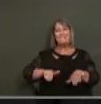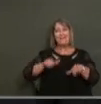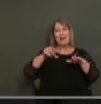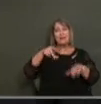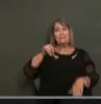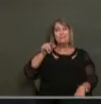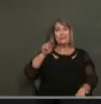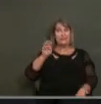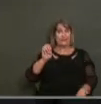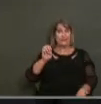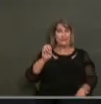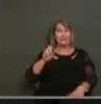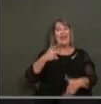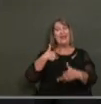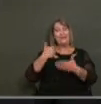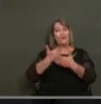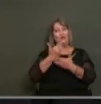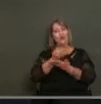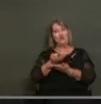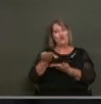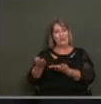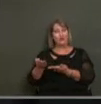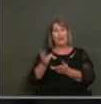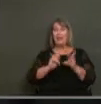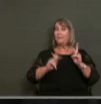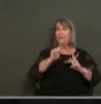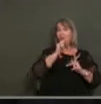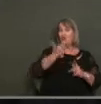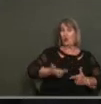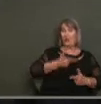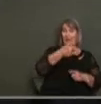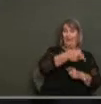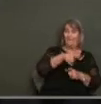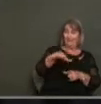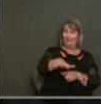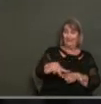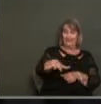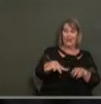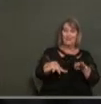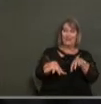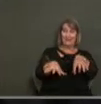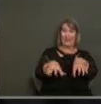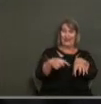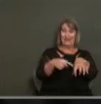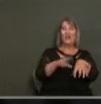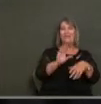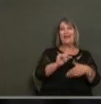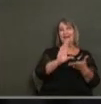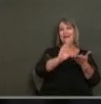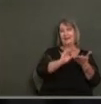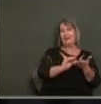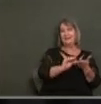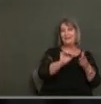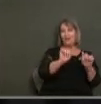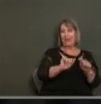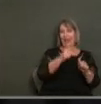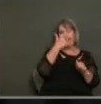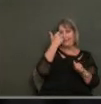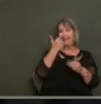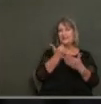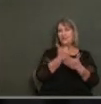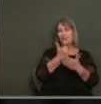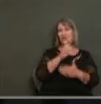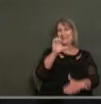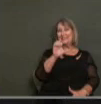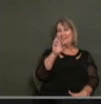now available, which are new, and then also people who are not in the floodplain, maybe adjacent to it, they also get a discount too because of the new CRS